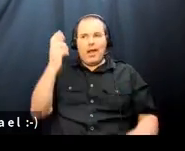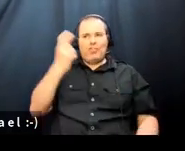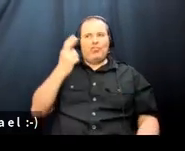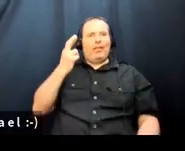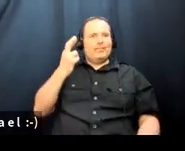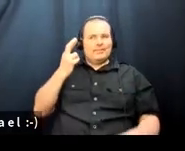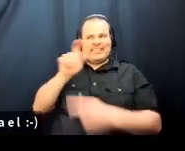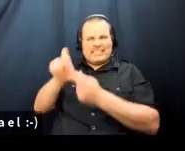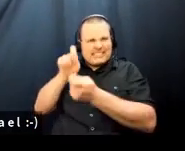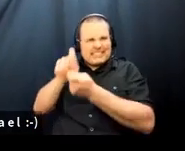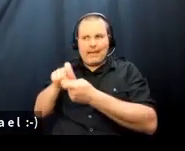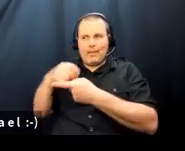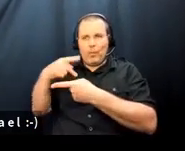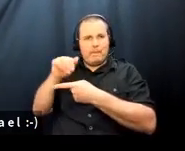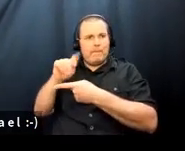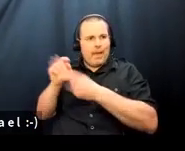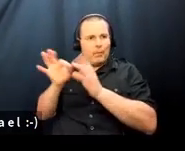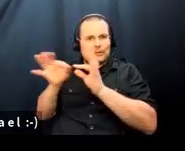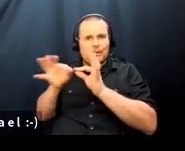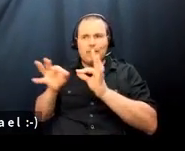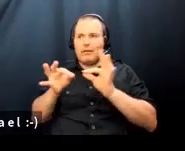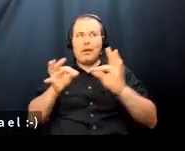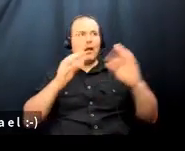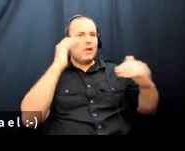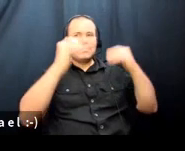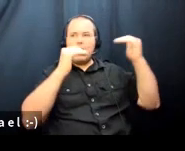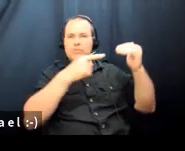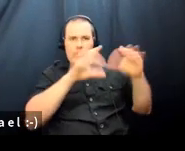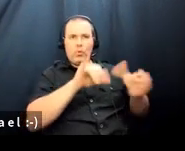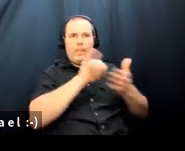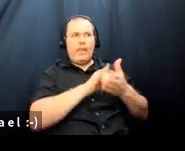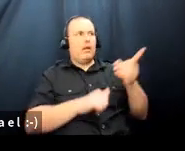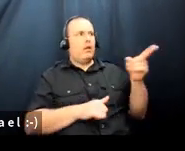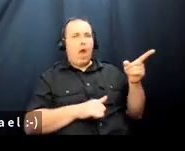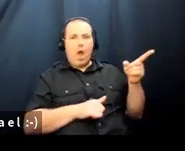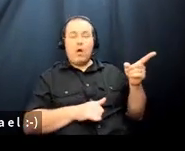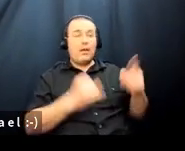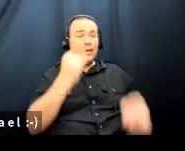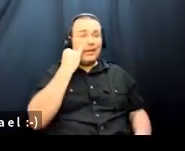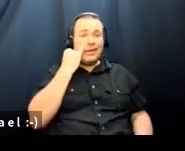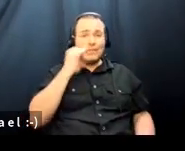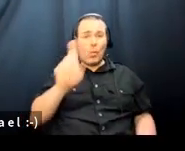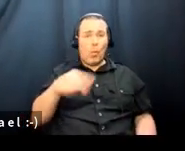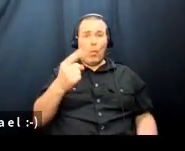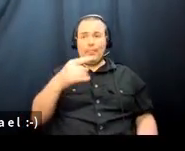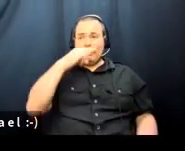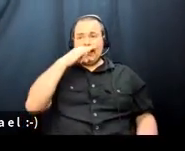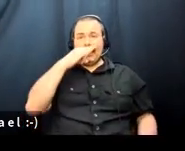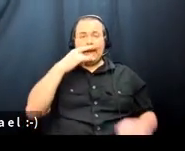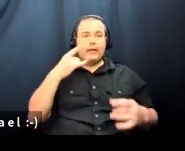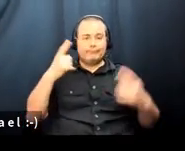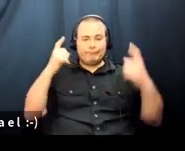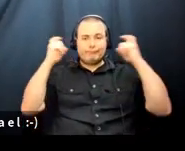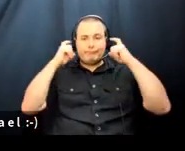Pat's saying, is that adults are doing it. You know, if you're the only kid in your classroom wearing that